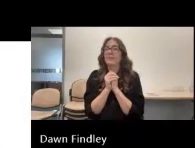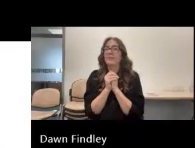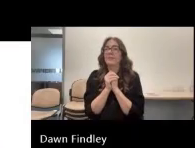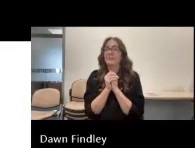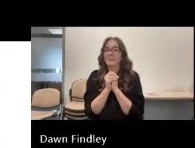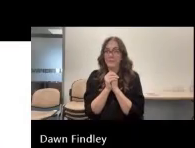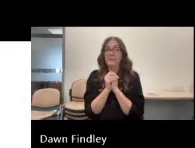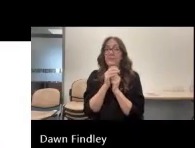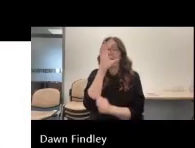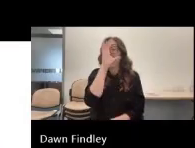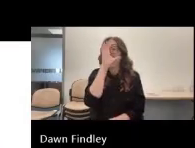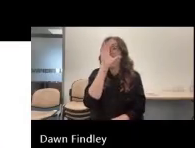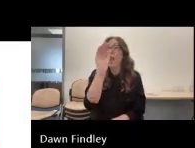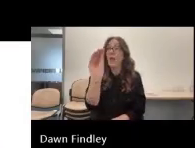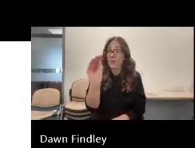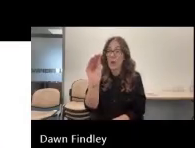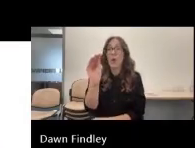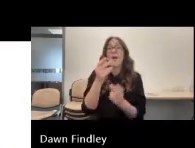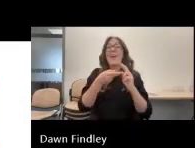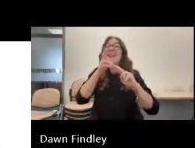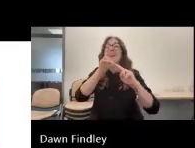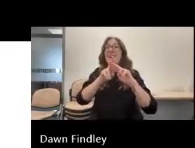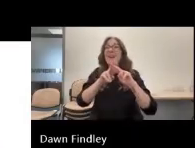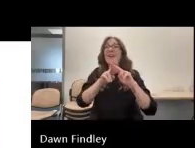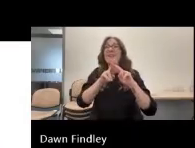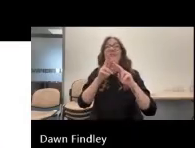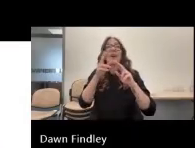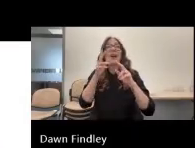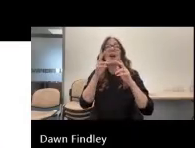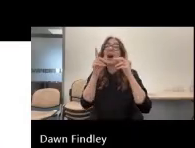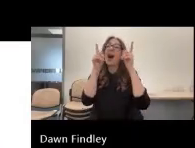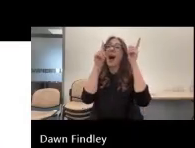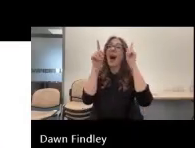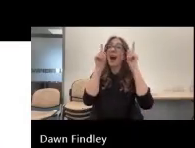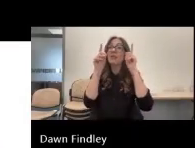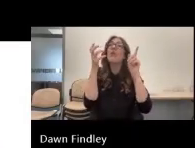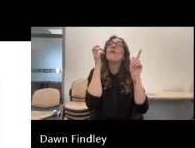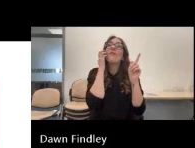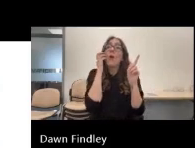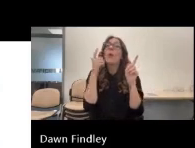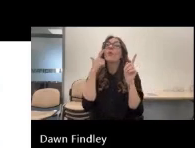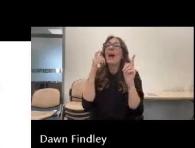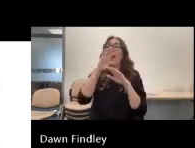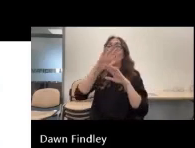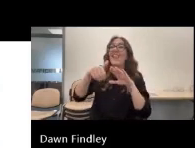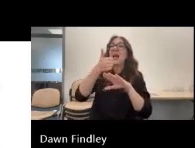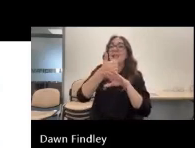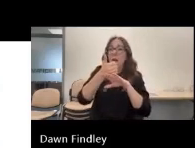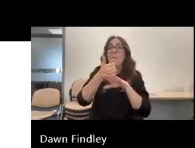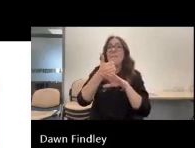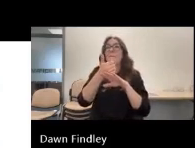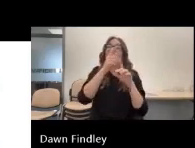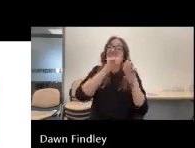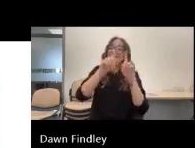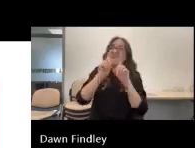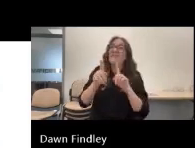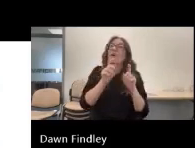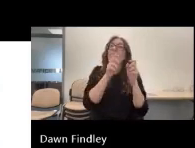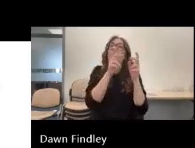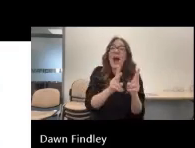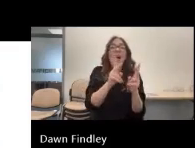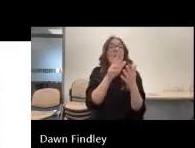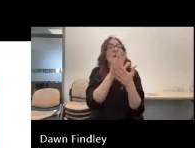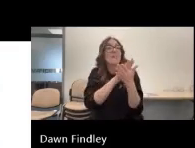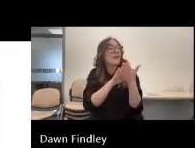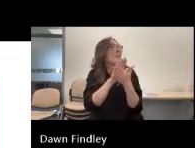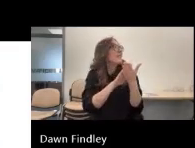to be aware, even if you've got an Android phone, it can be set up on a couple of settings so that it's very different. Even